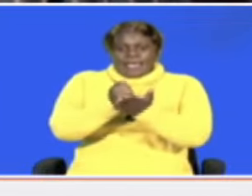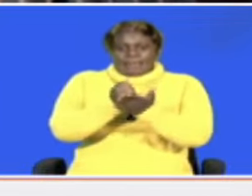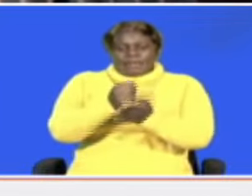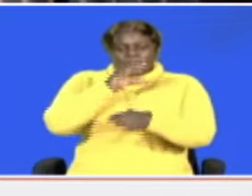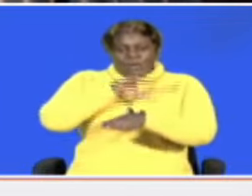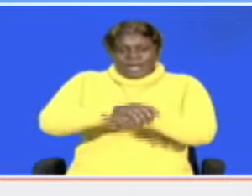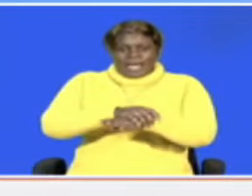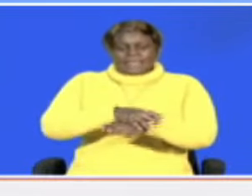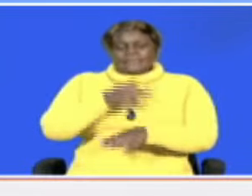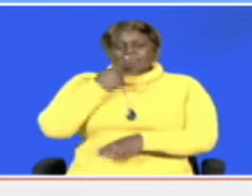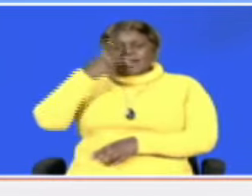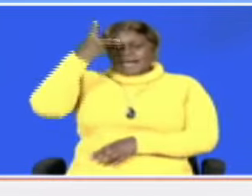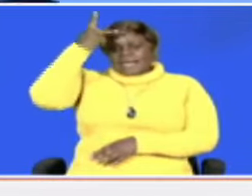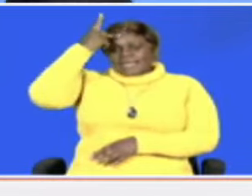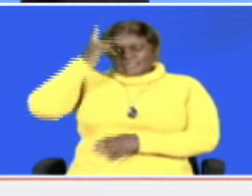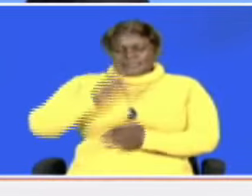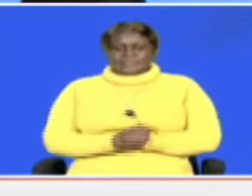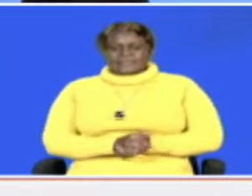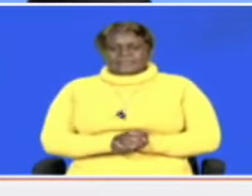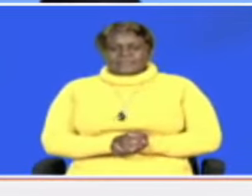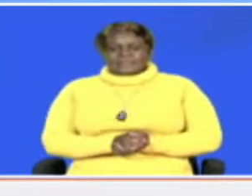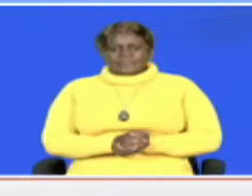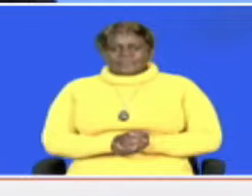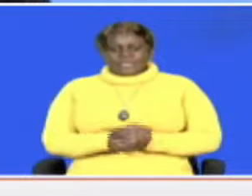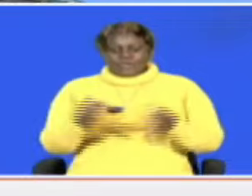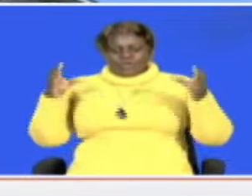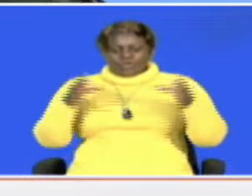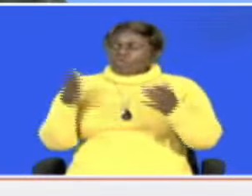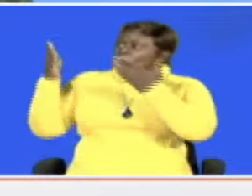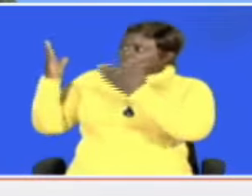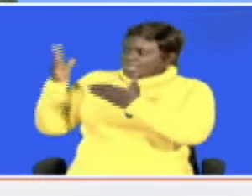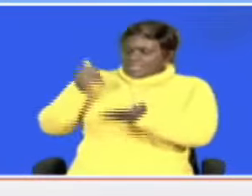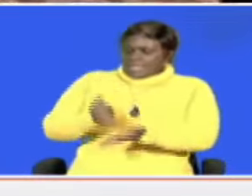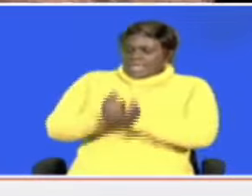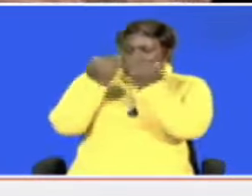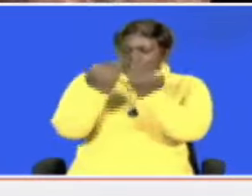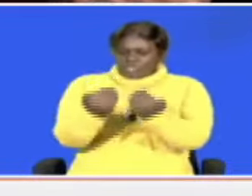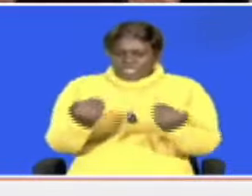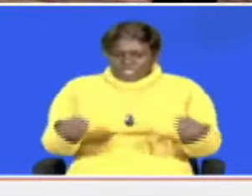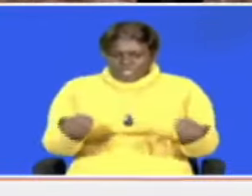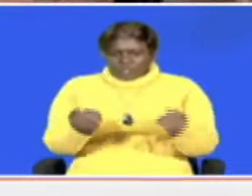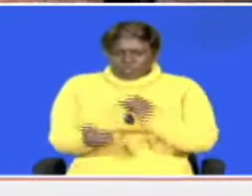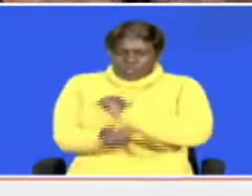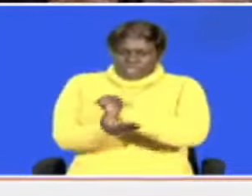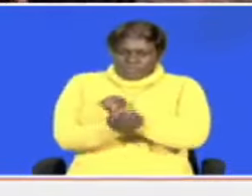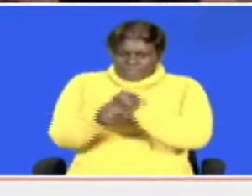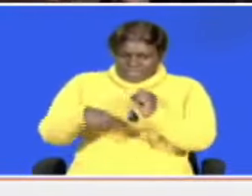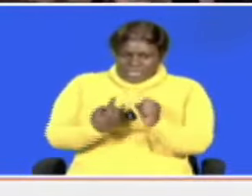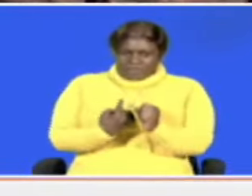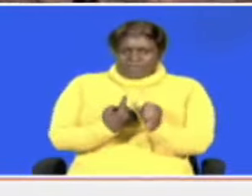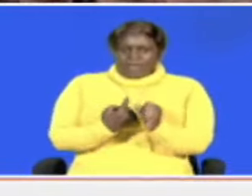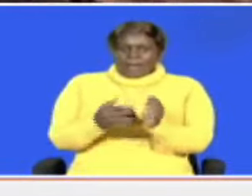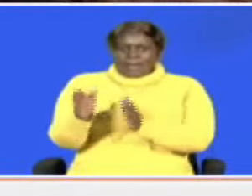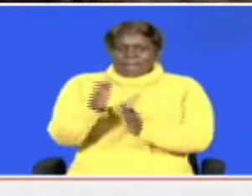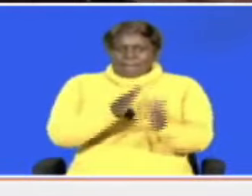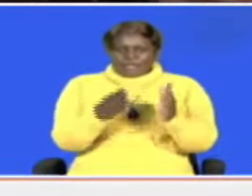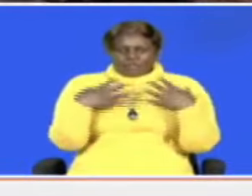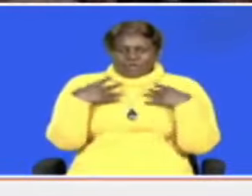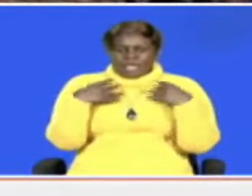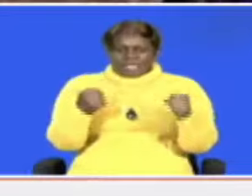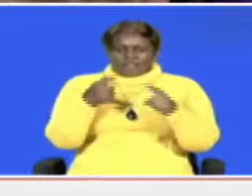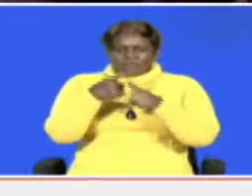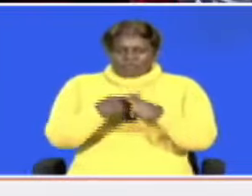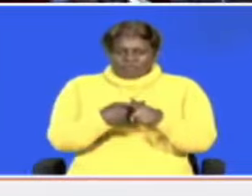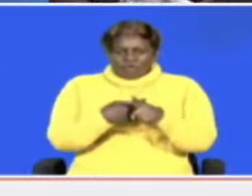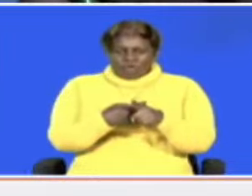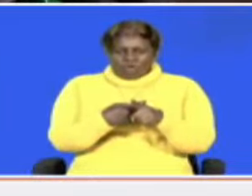kutafuta walezi wao. Kitengo hiki kikisaidia watoto kujieleza kama sehemu ya mchakato wa uponyaji kutokana